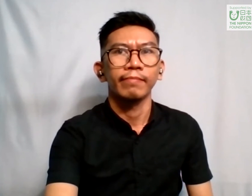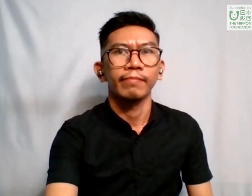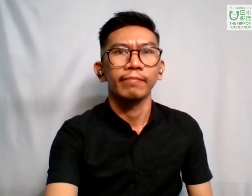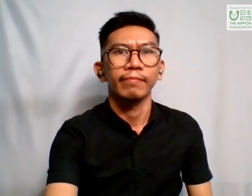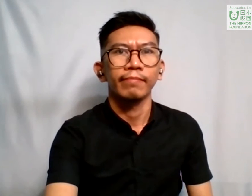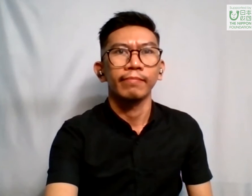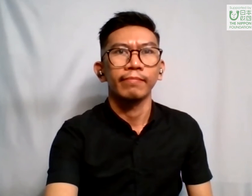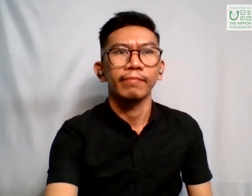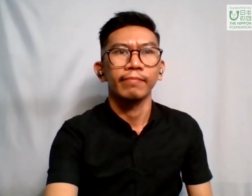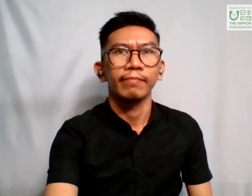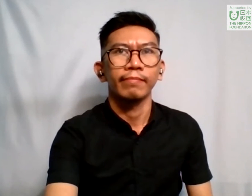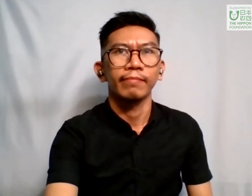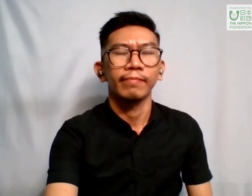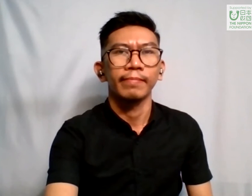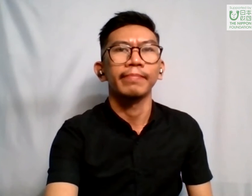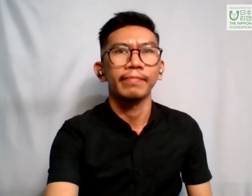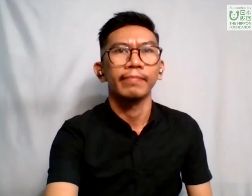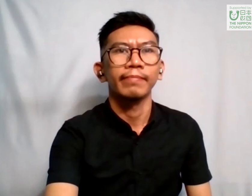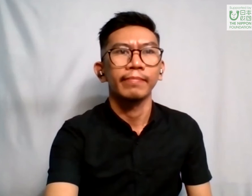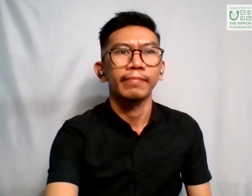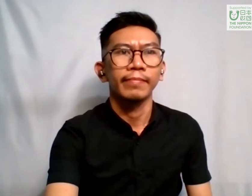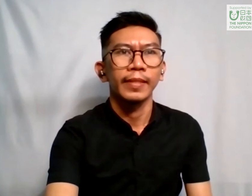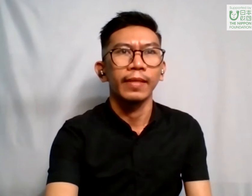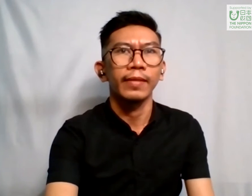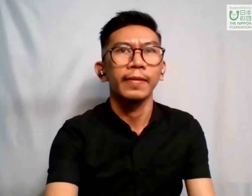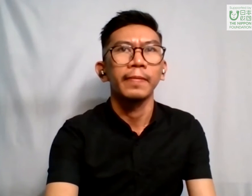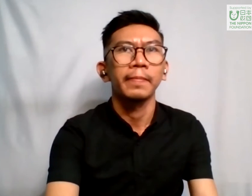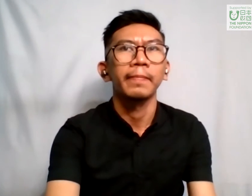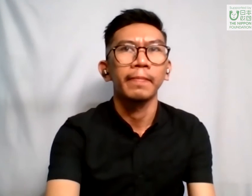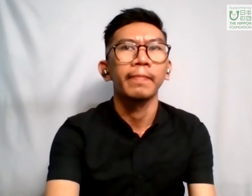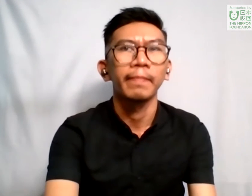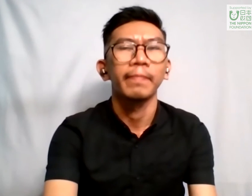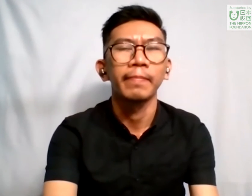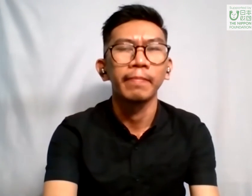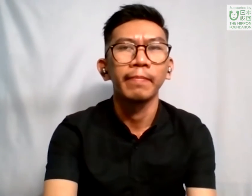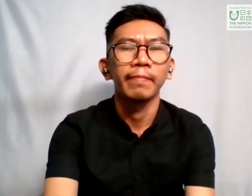apologizing, right? So anyway, but Mhm. you're doing a good job. Okay.